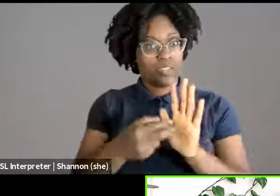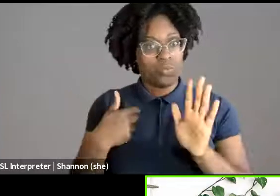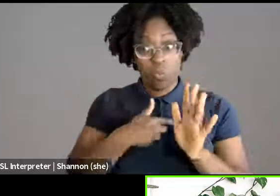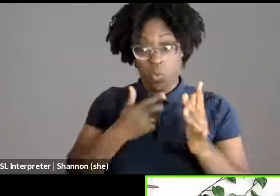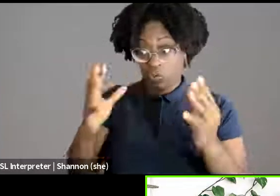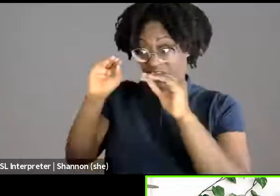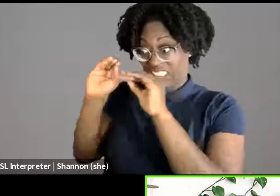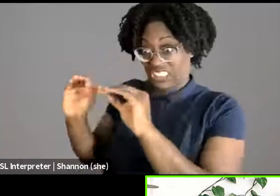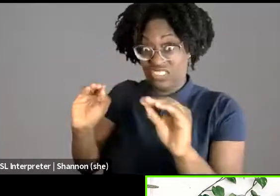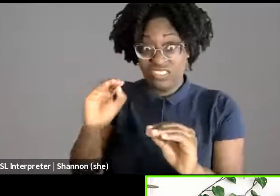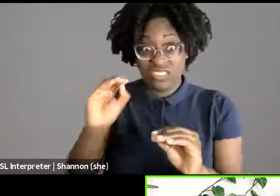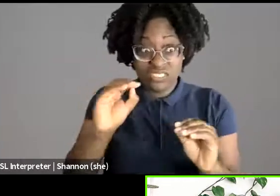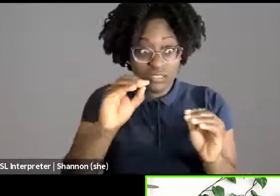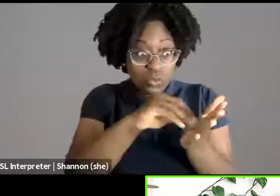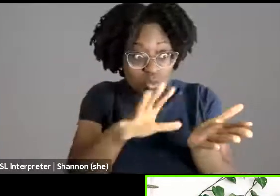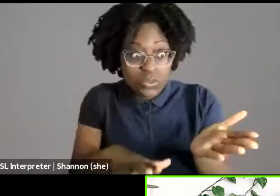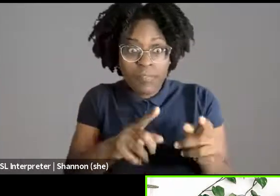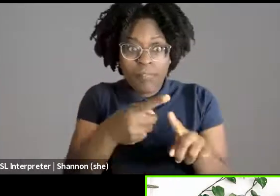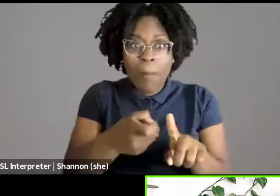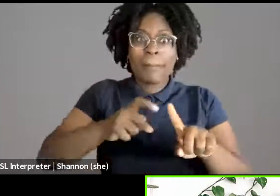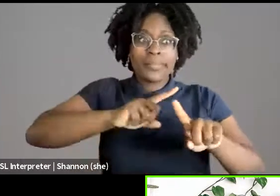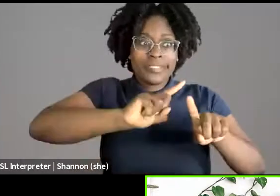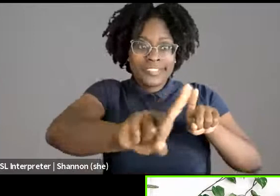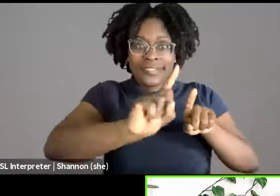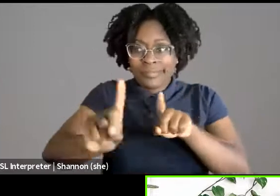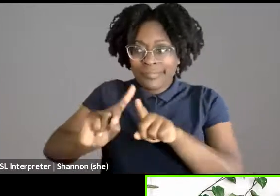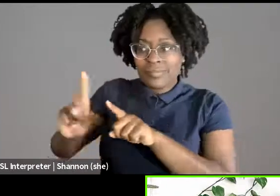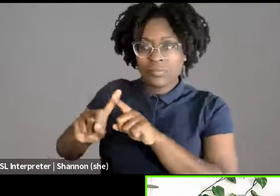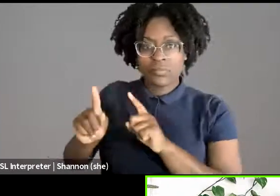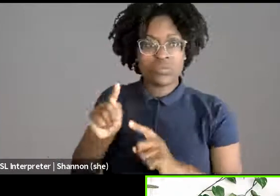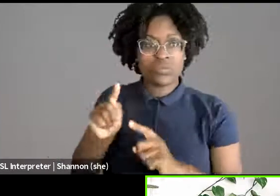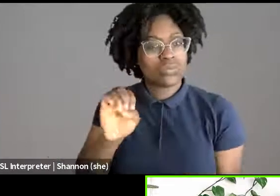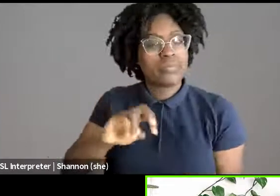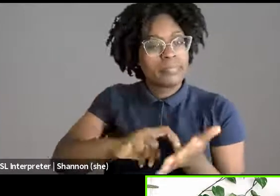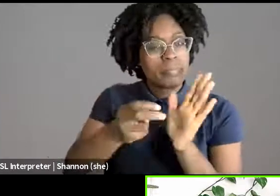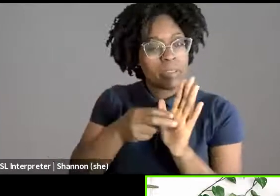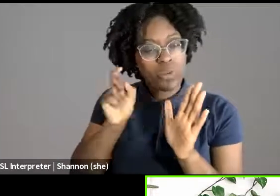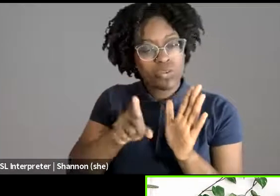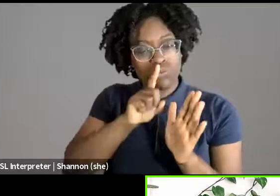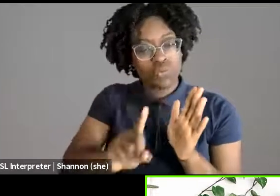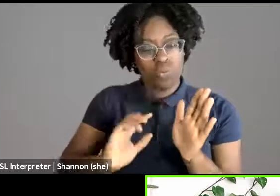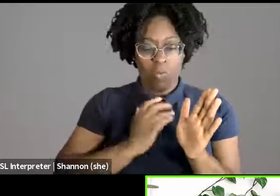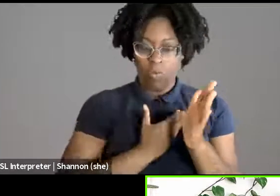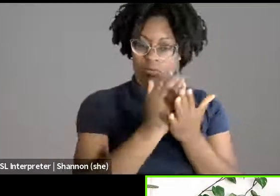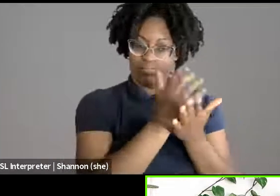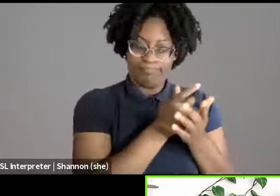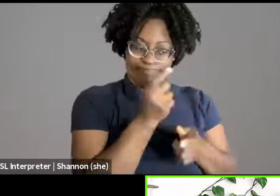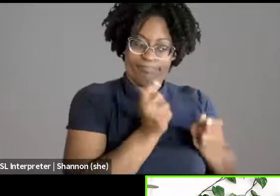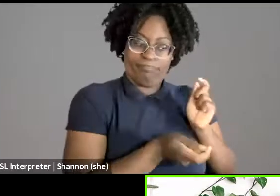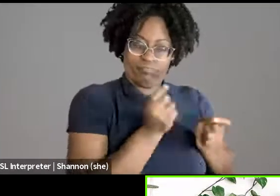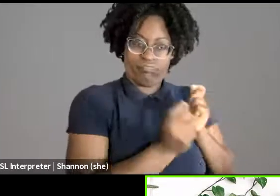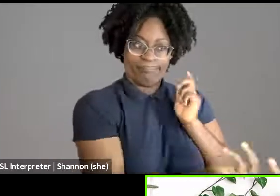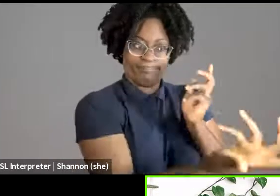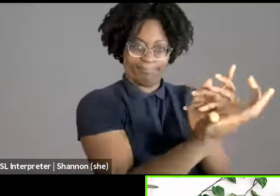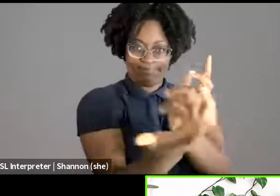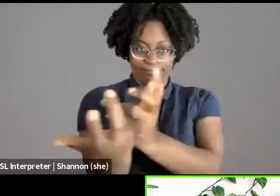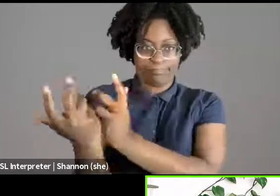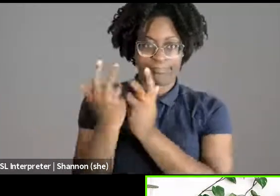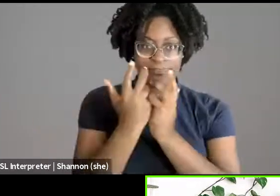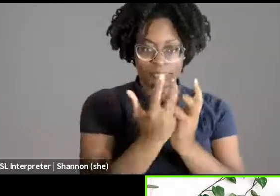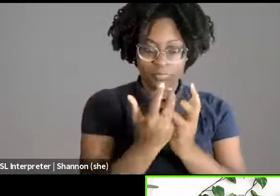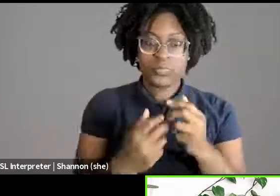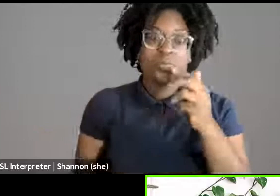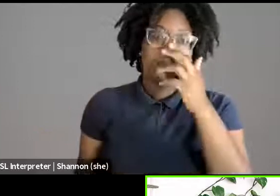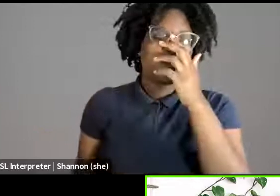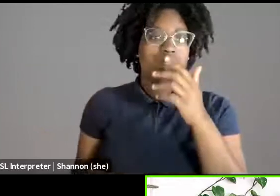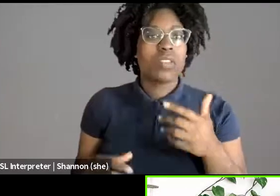communities. We needed to adapt our curricula to include those goals for sovereignty, to include their goals for the rematriation of land